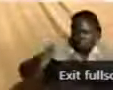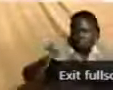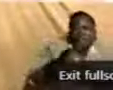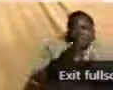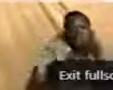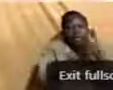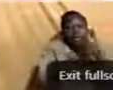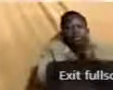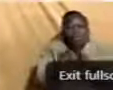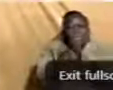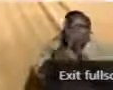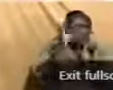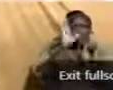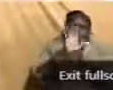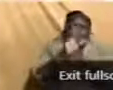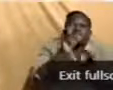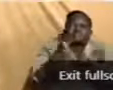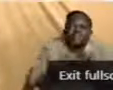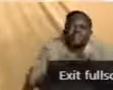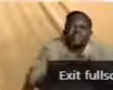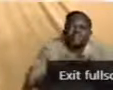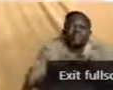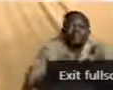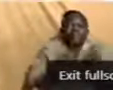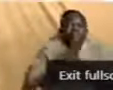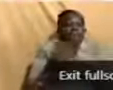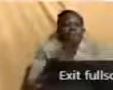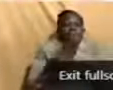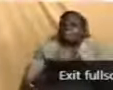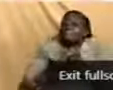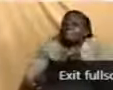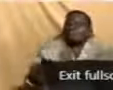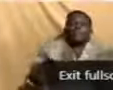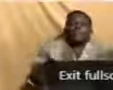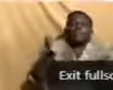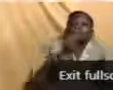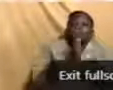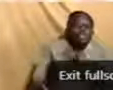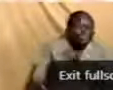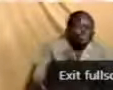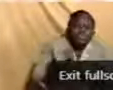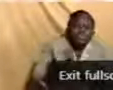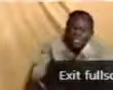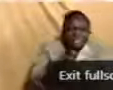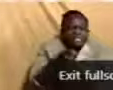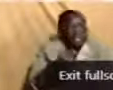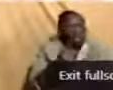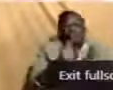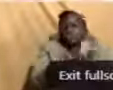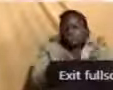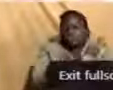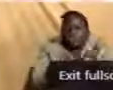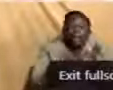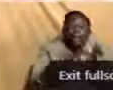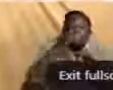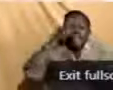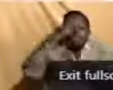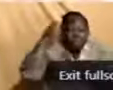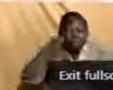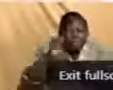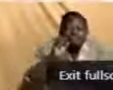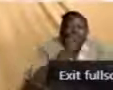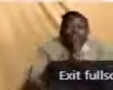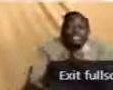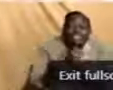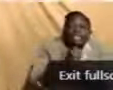256. Yet here he was establishing a public body to consider the change of the Constitution. Because he had acted outside